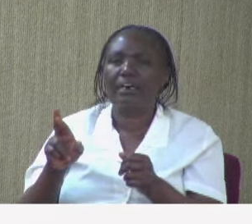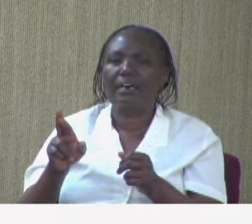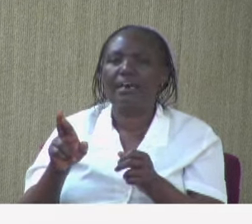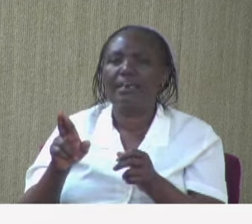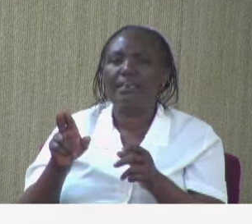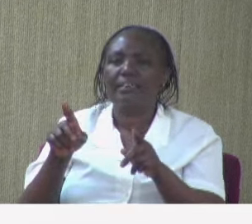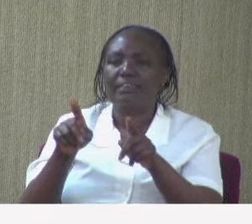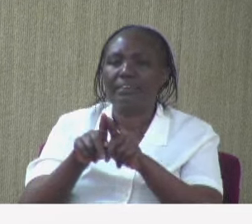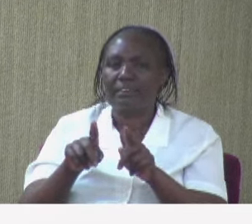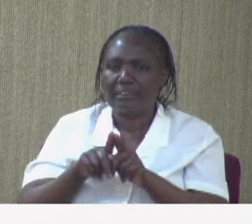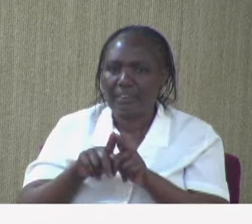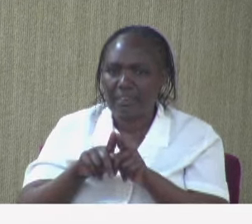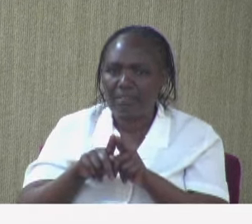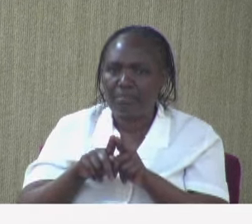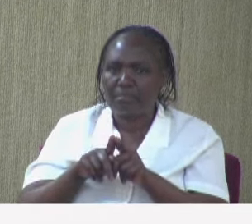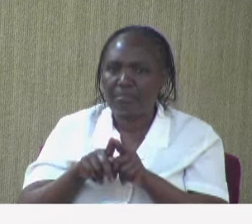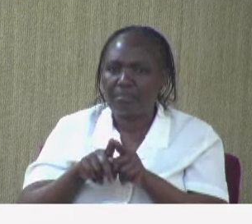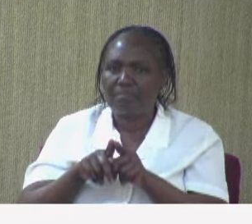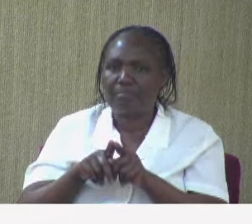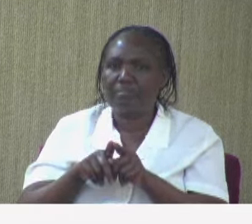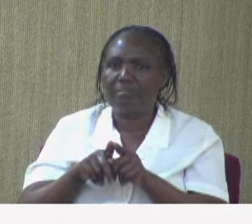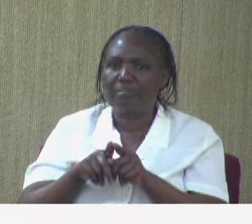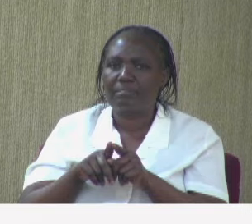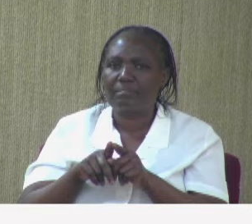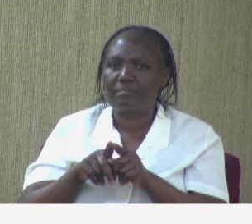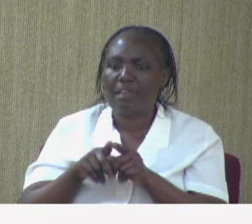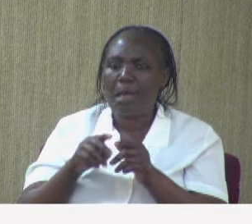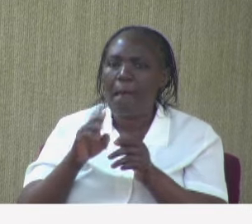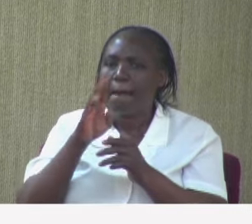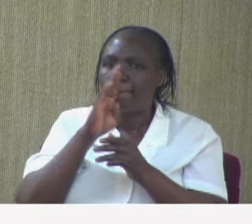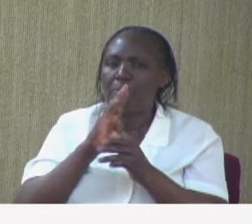sometimes without giving credit. Are you with me?